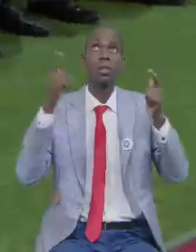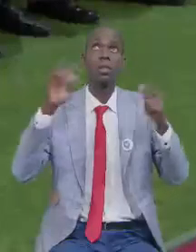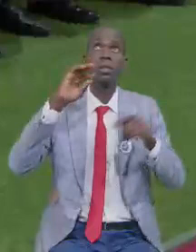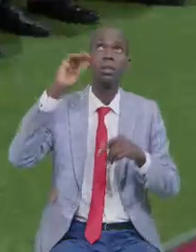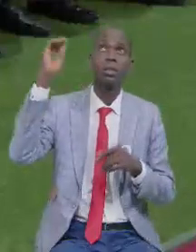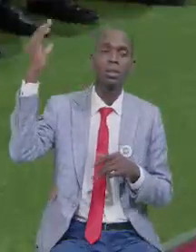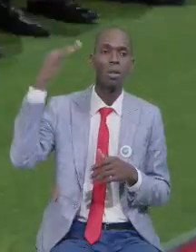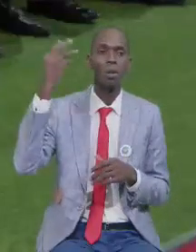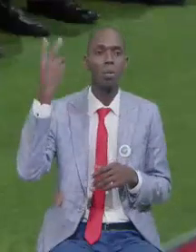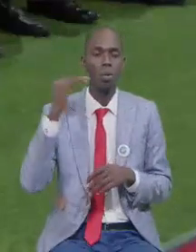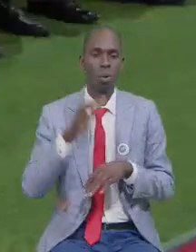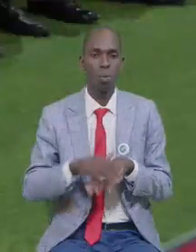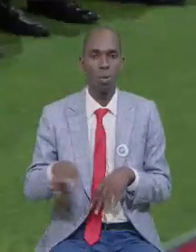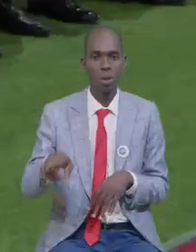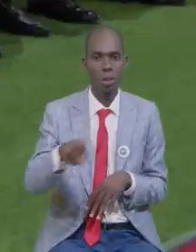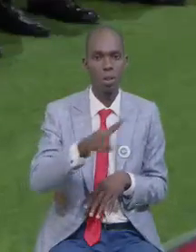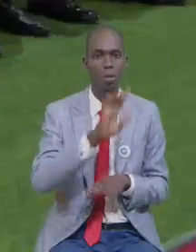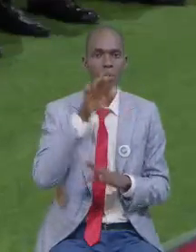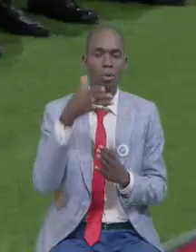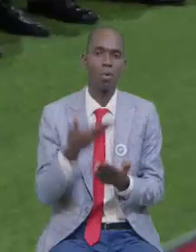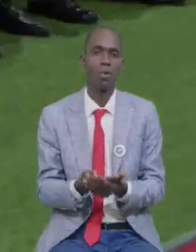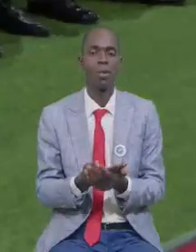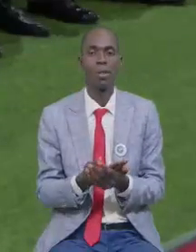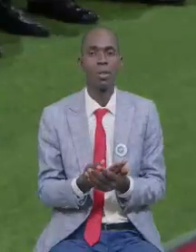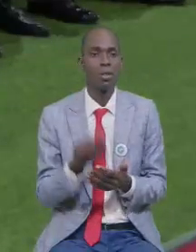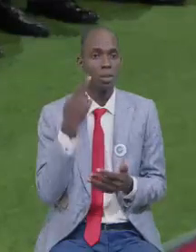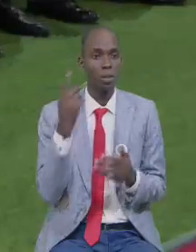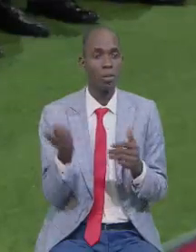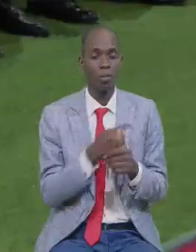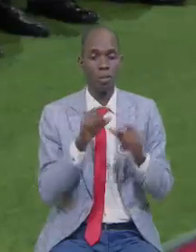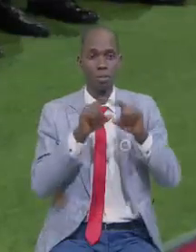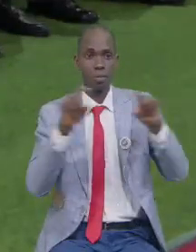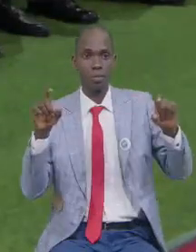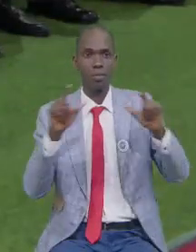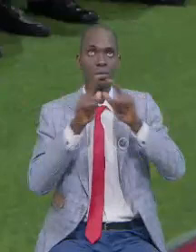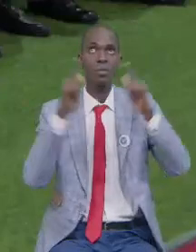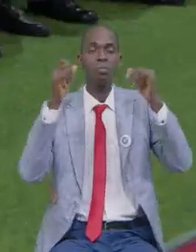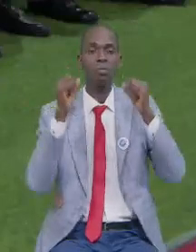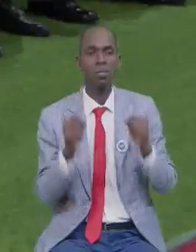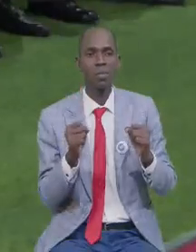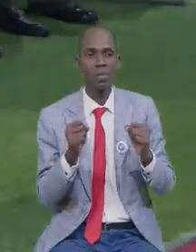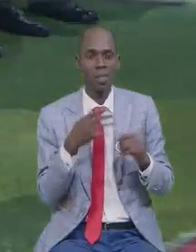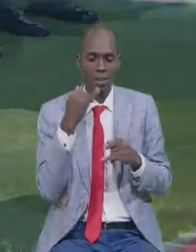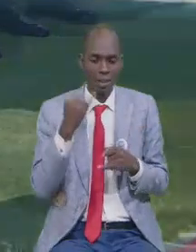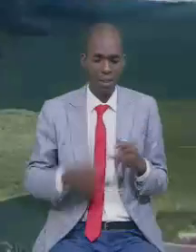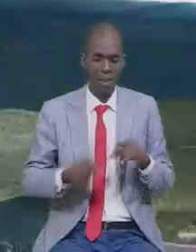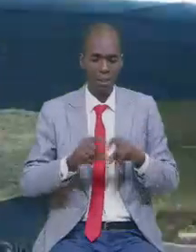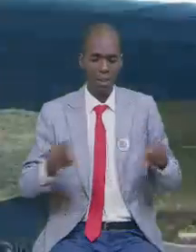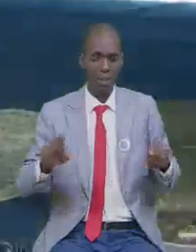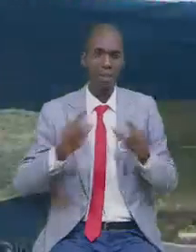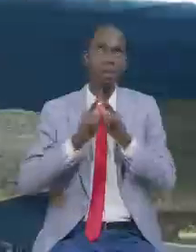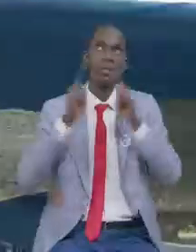was upon them all. The first line, great power, and the last line,